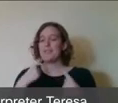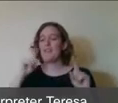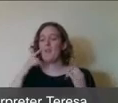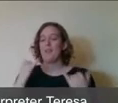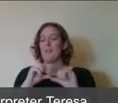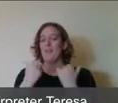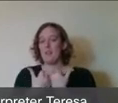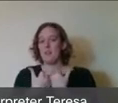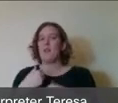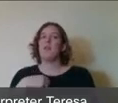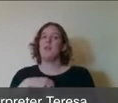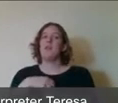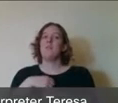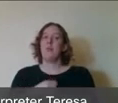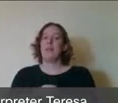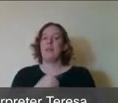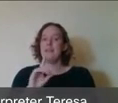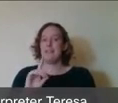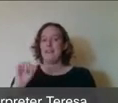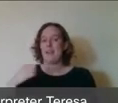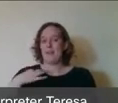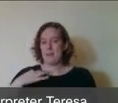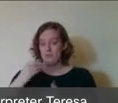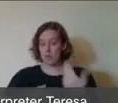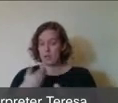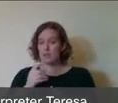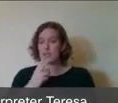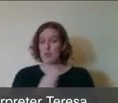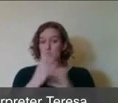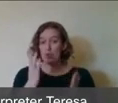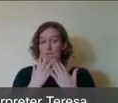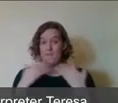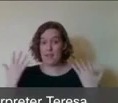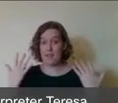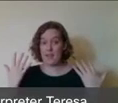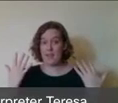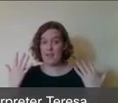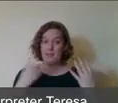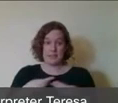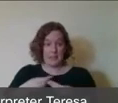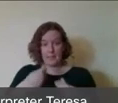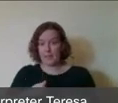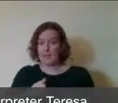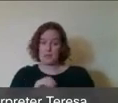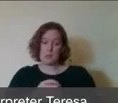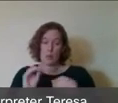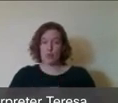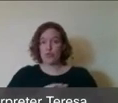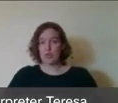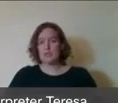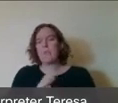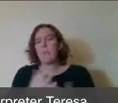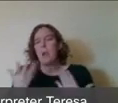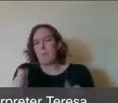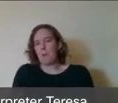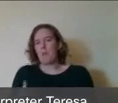DDA application process as user-friendly, seamless, and stress-free as possible.